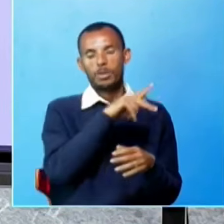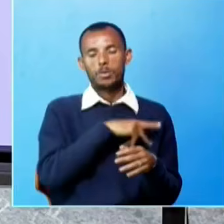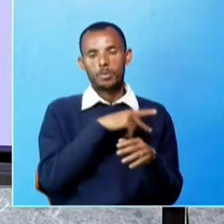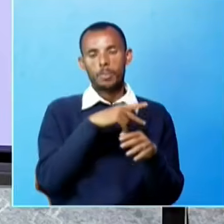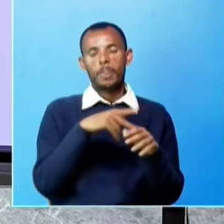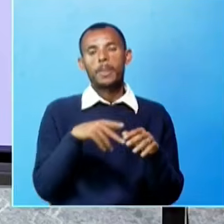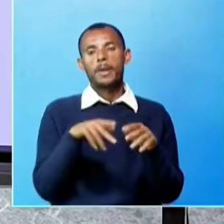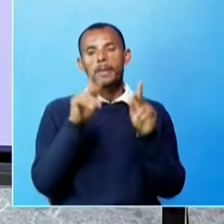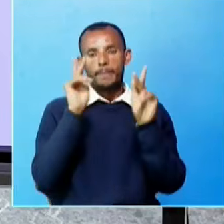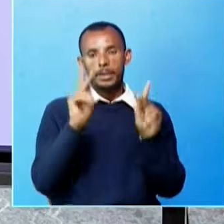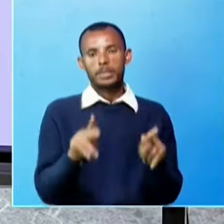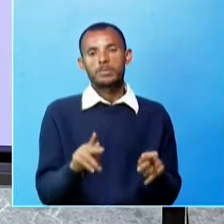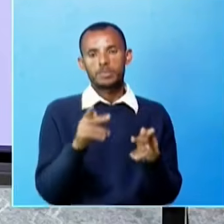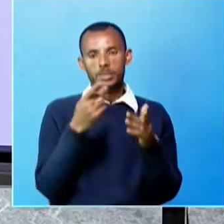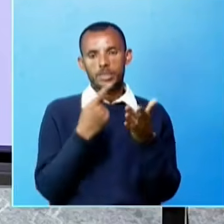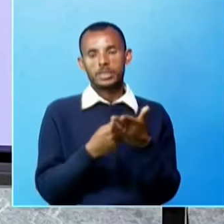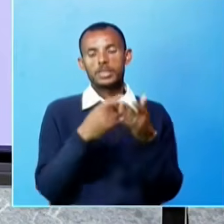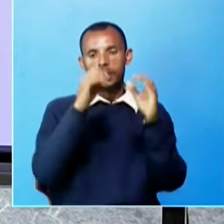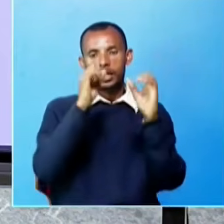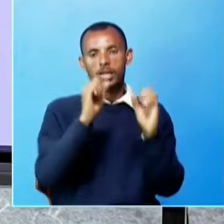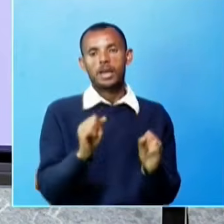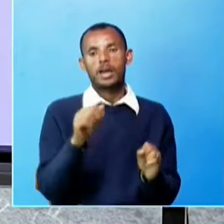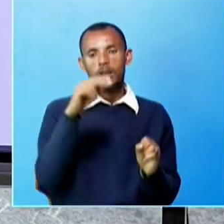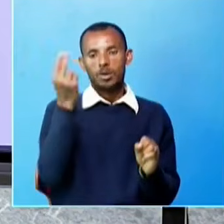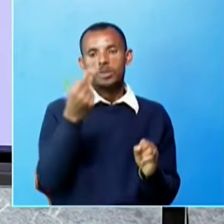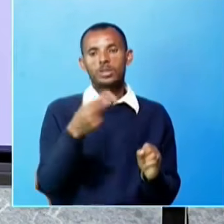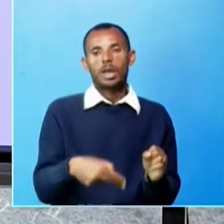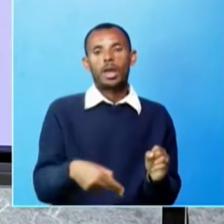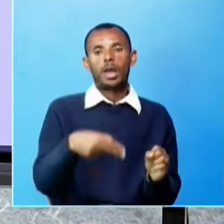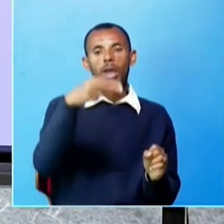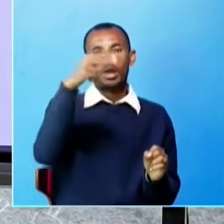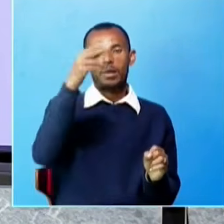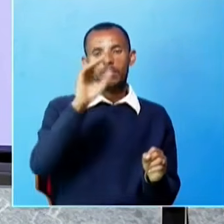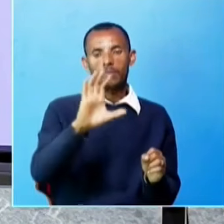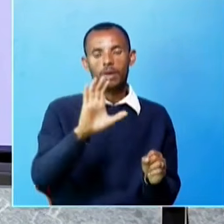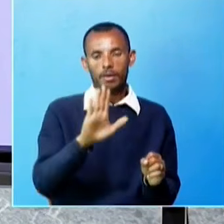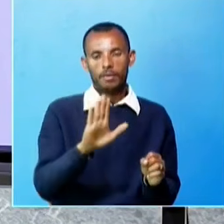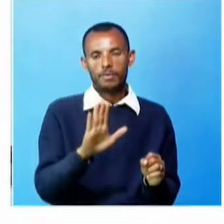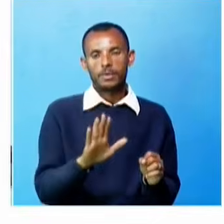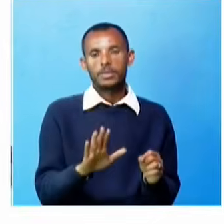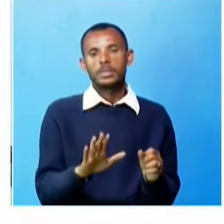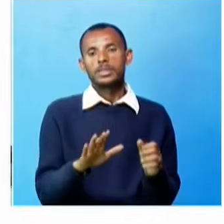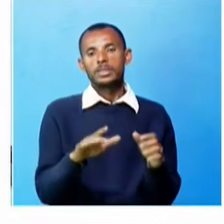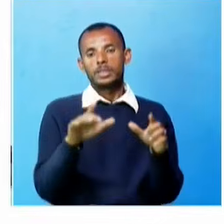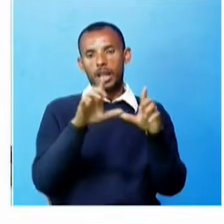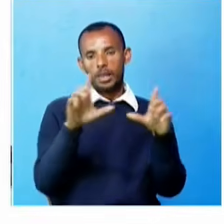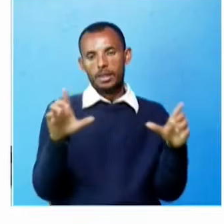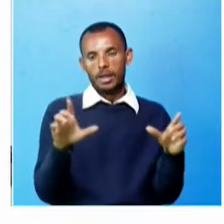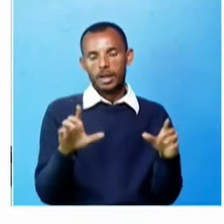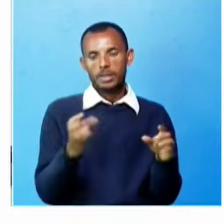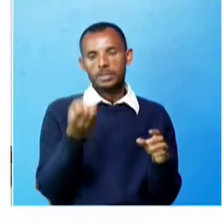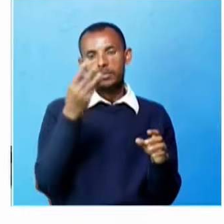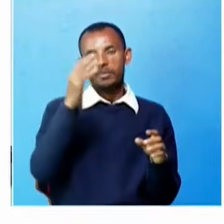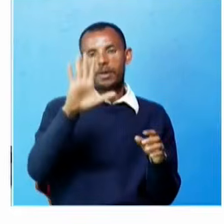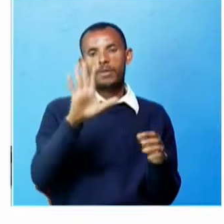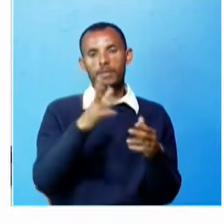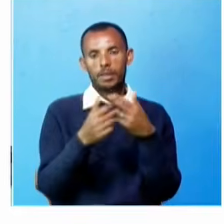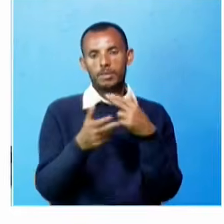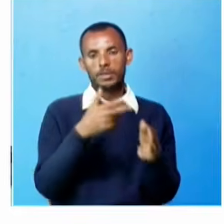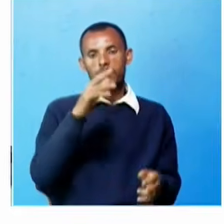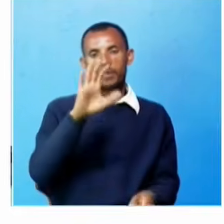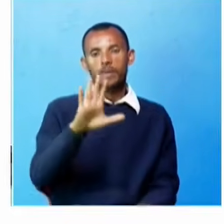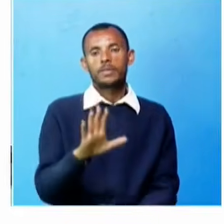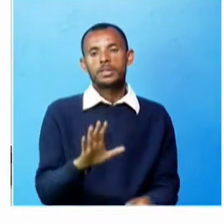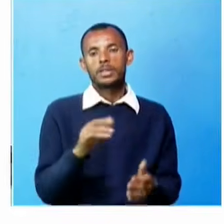So this can serve as a height. Therefore, the lateral edge is 5. You can multiply this by 5 centimeters. The